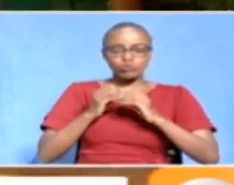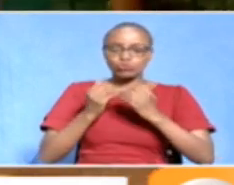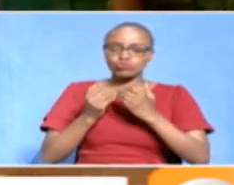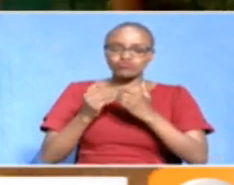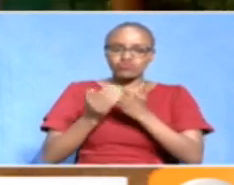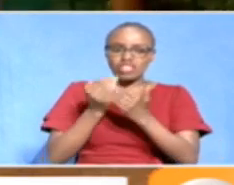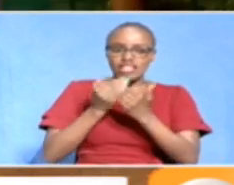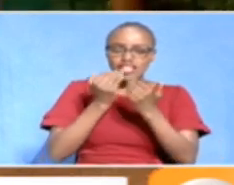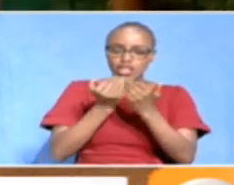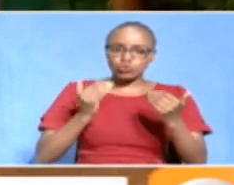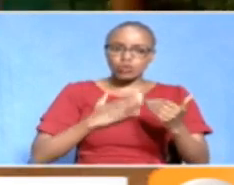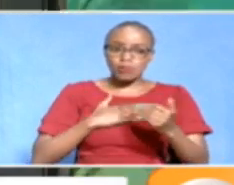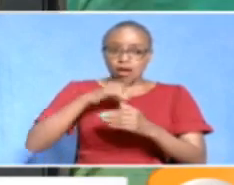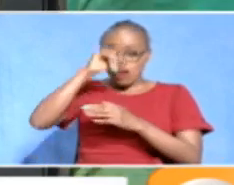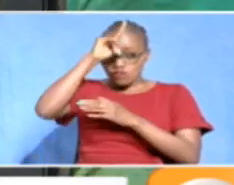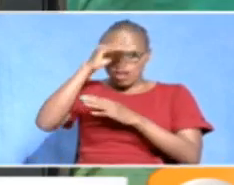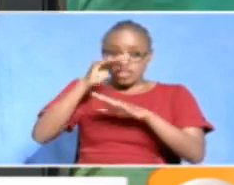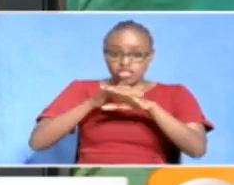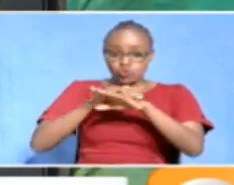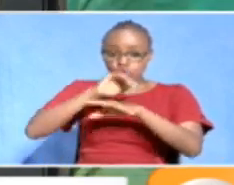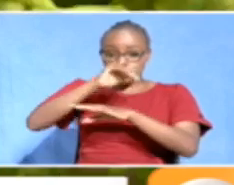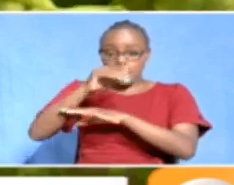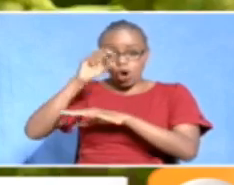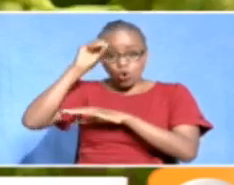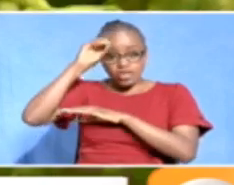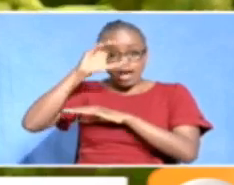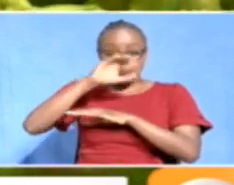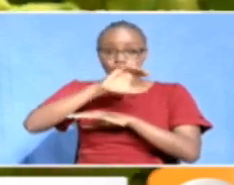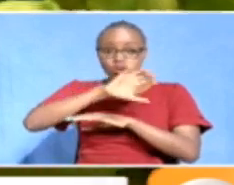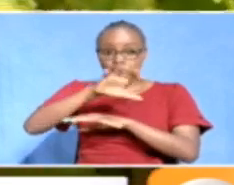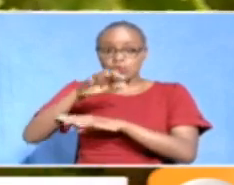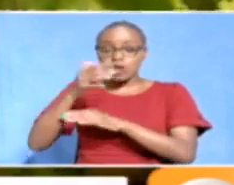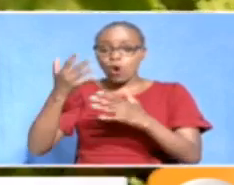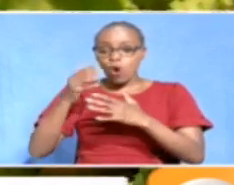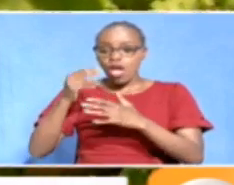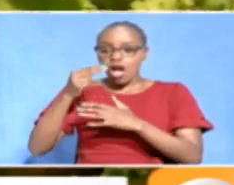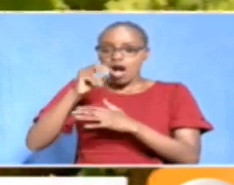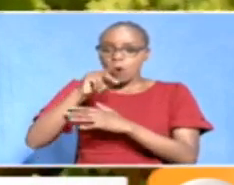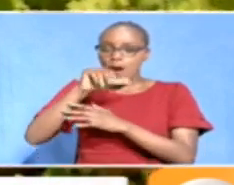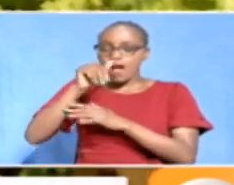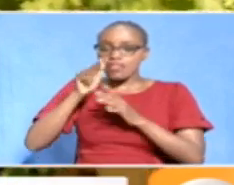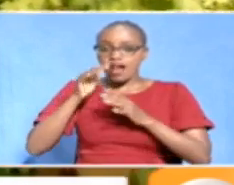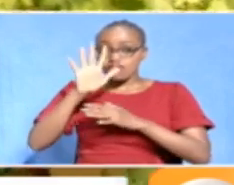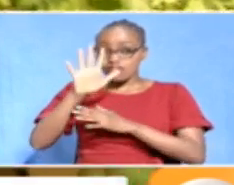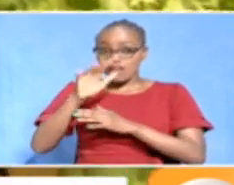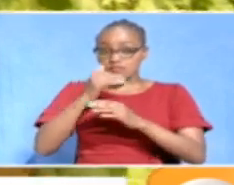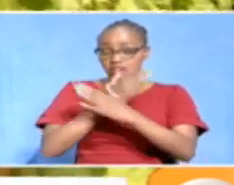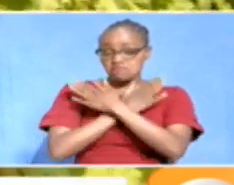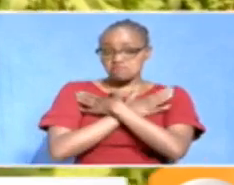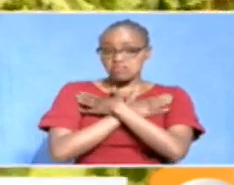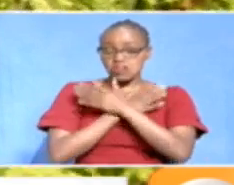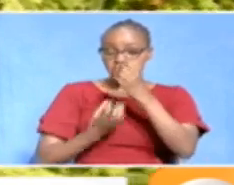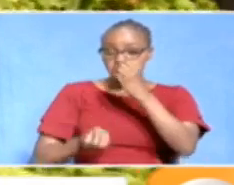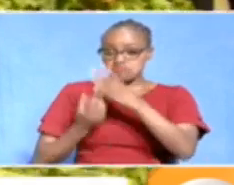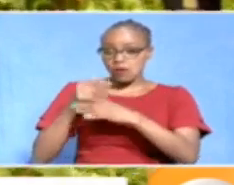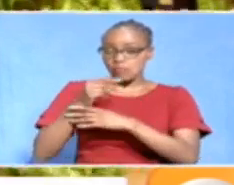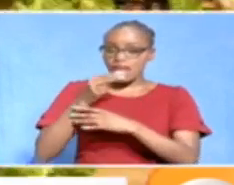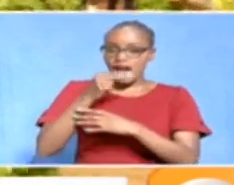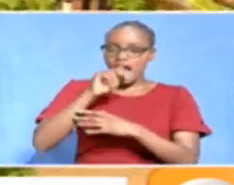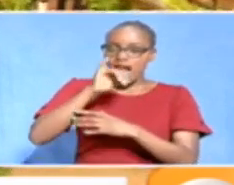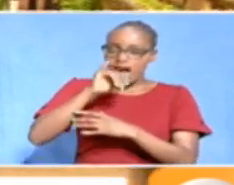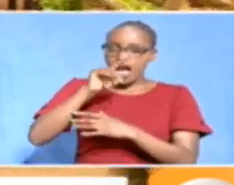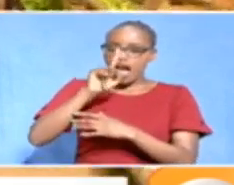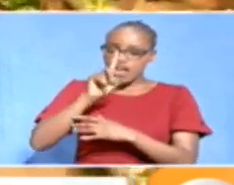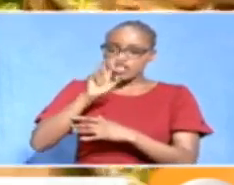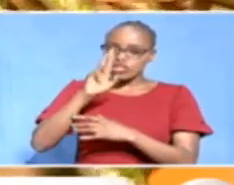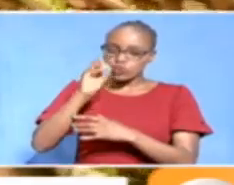children. This village in Kikuyu town, Kiambu County, is where Hope and five other colleagues teamed up to set up their hydroponics